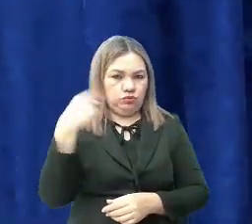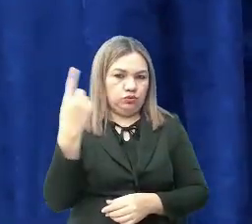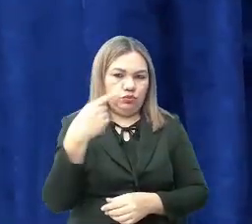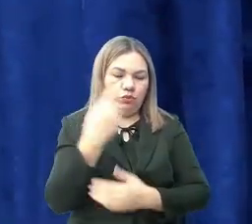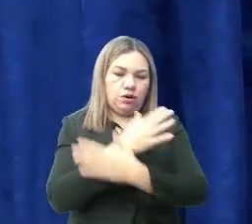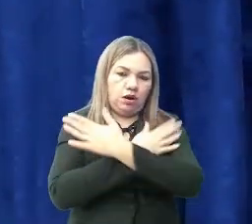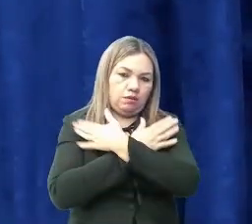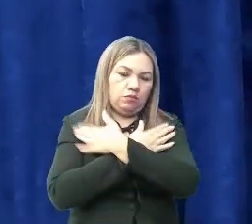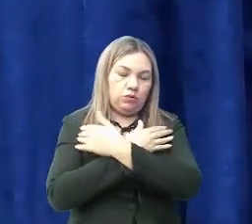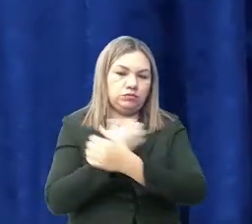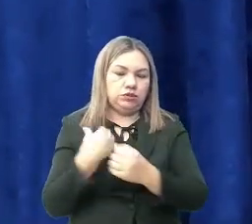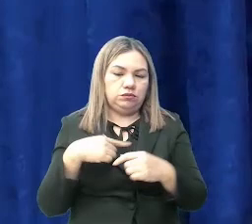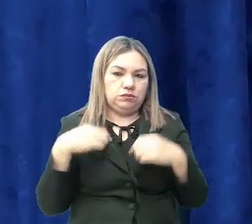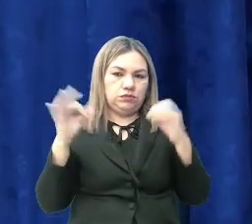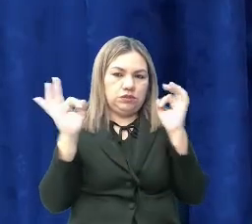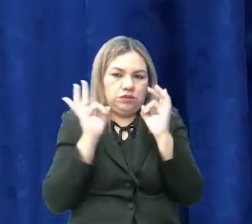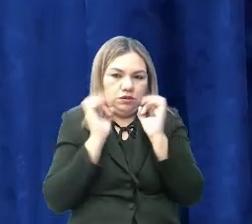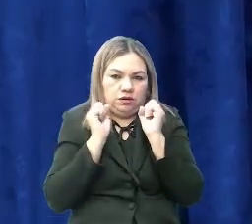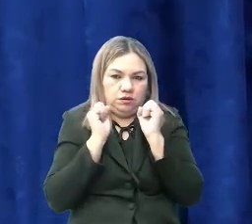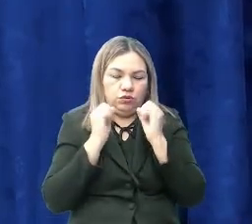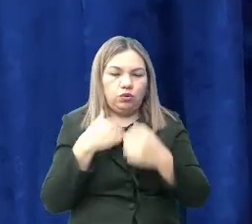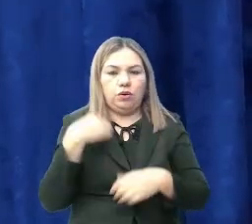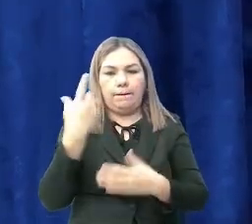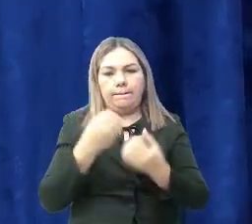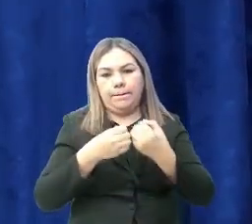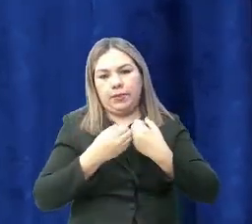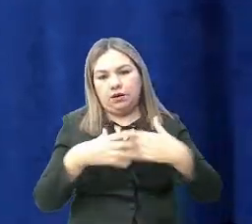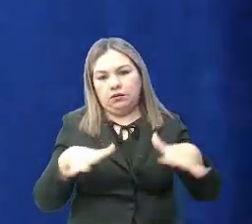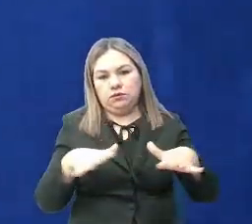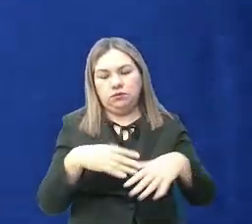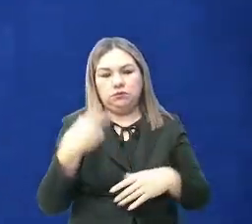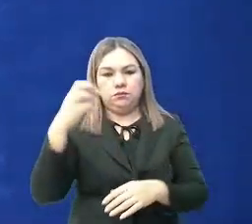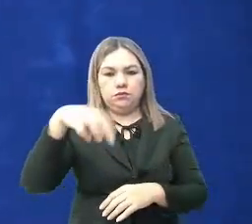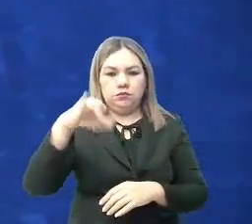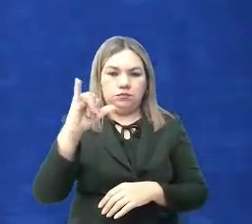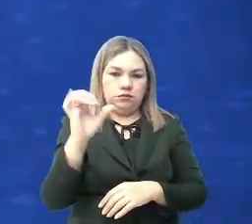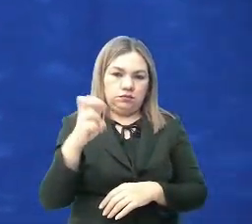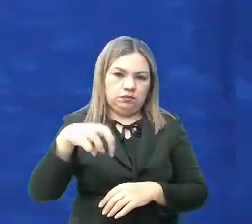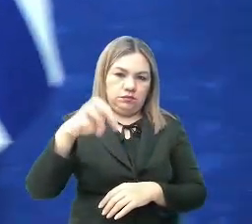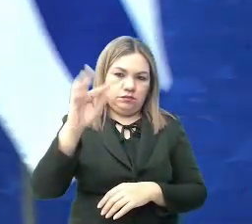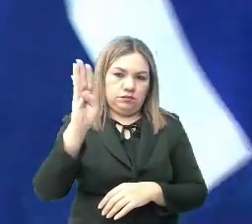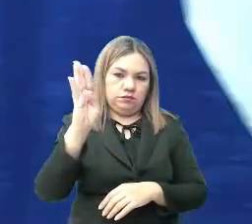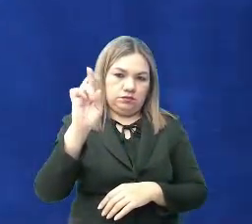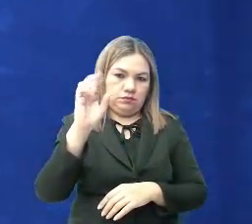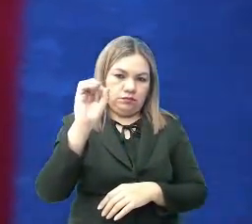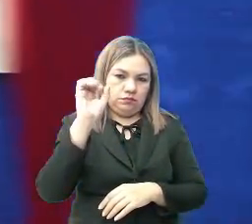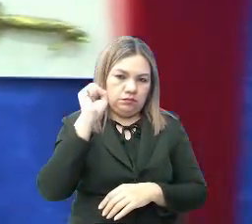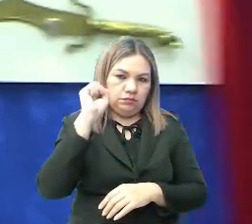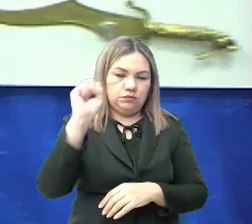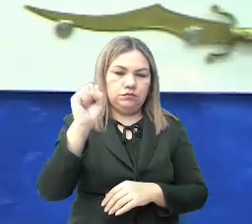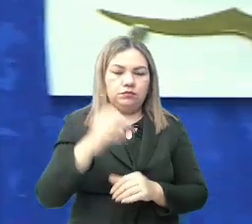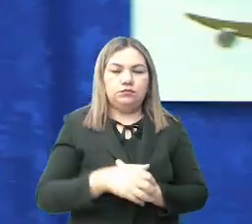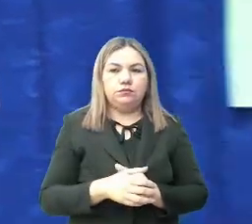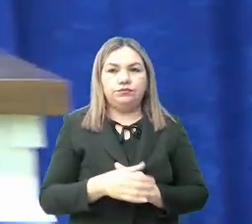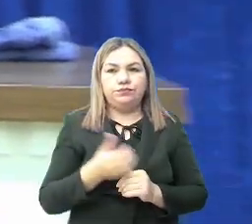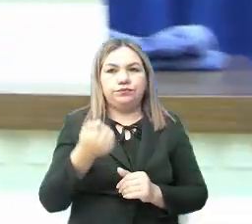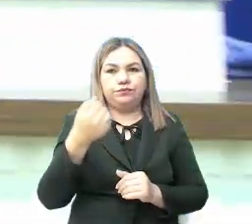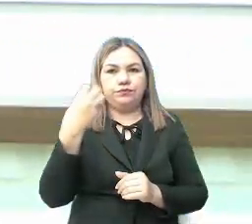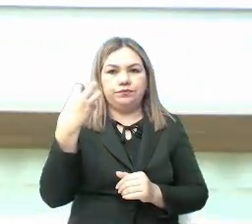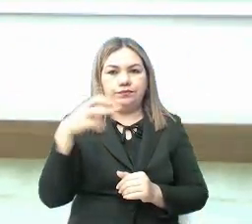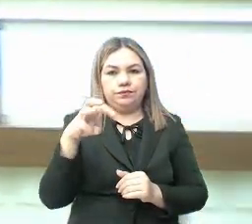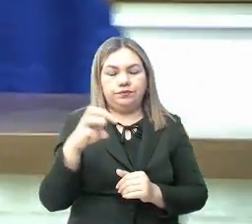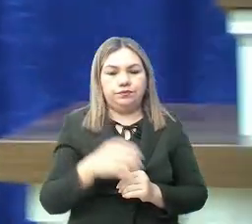is so tired of the pastor speaking of God is love, because they're scared of losing the